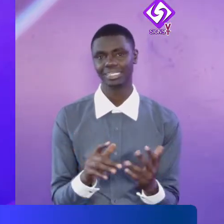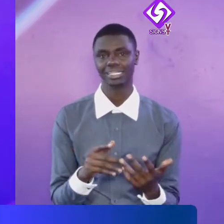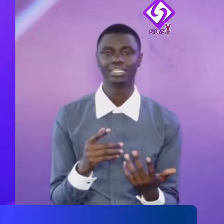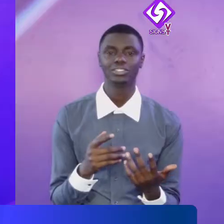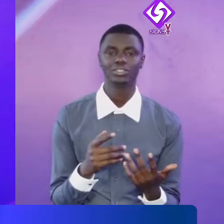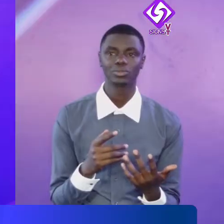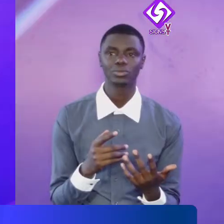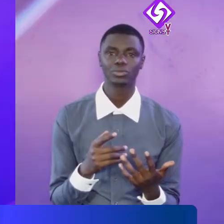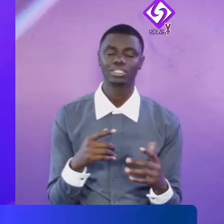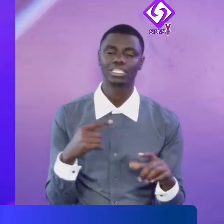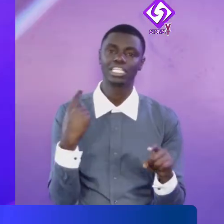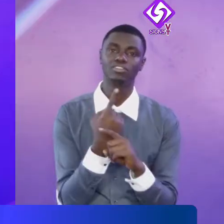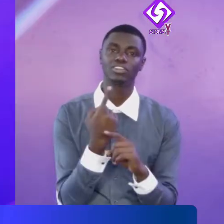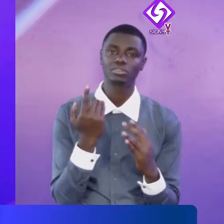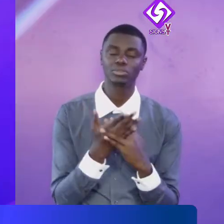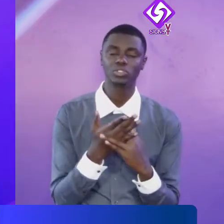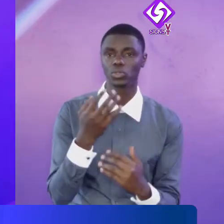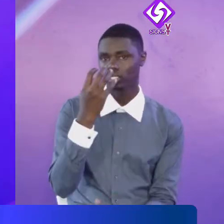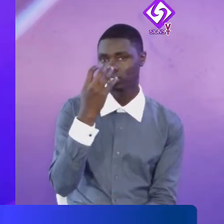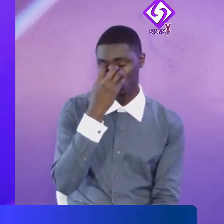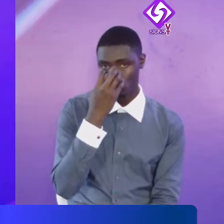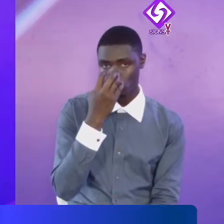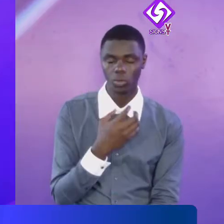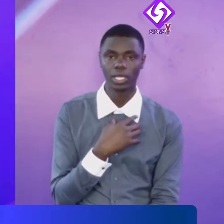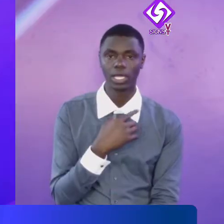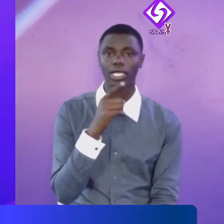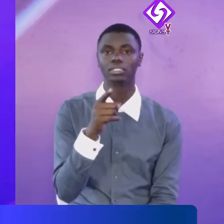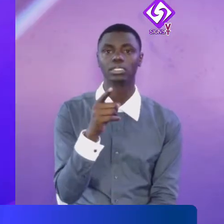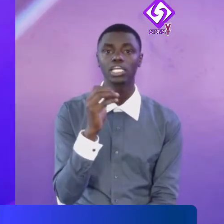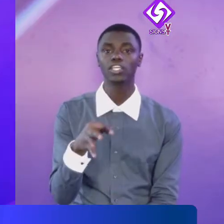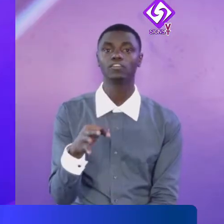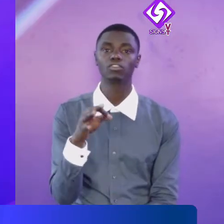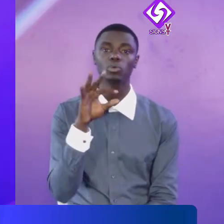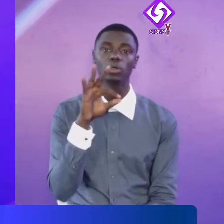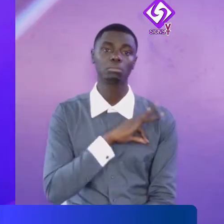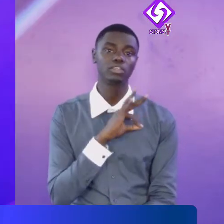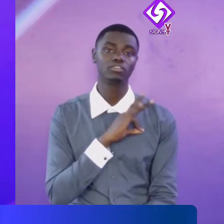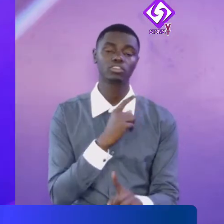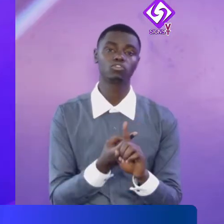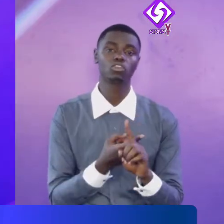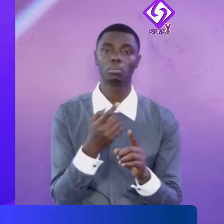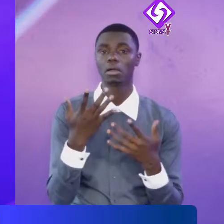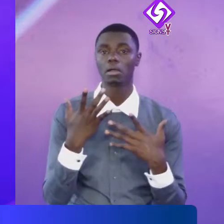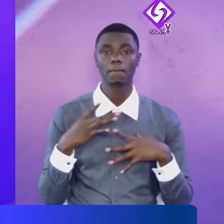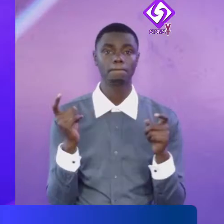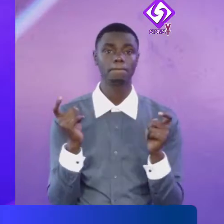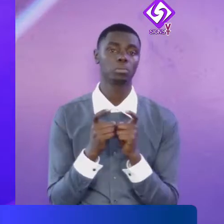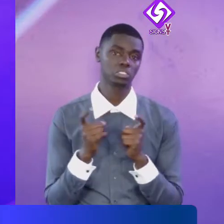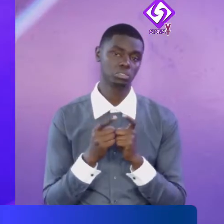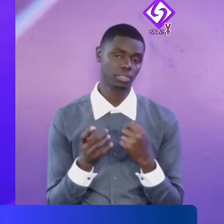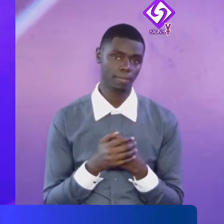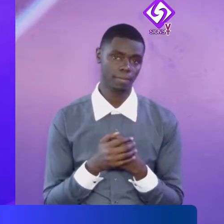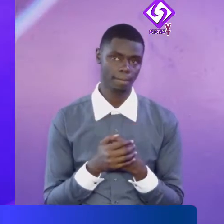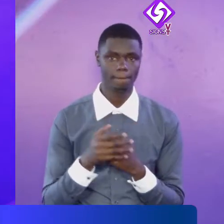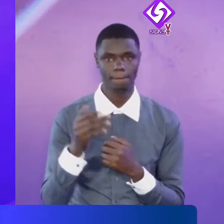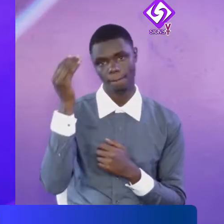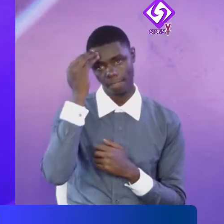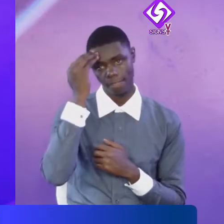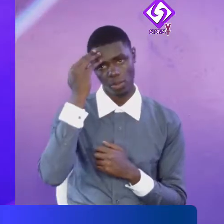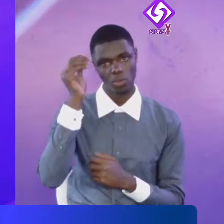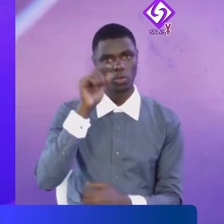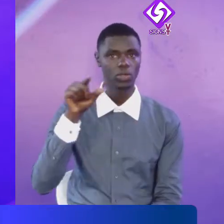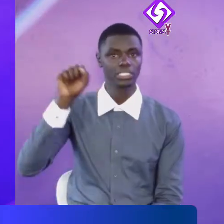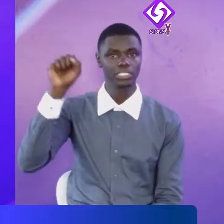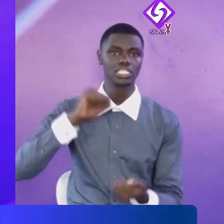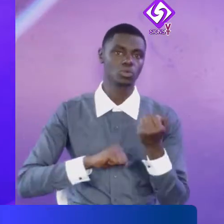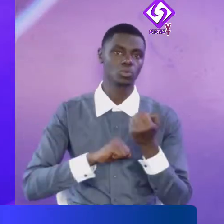between you and William Ruto if you can commercialize somebody's pain? I mean, I know that Gen Z support me,